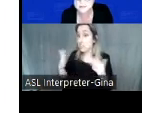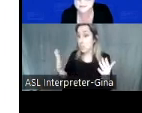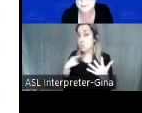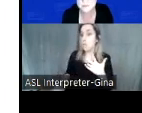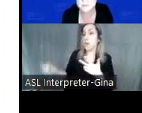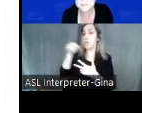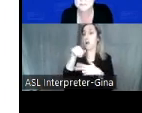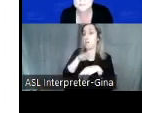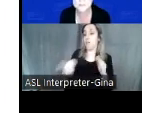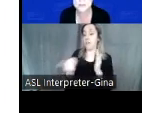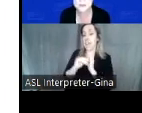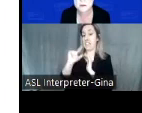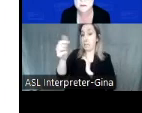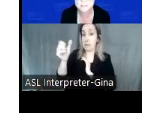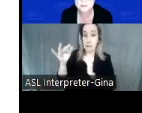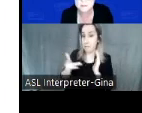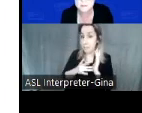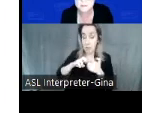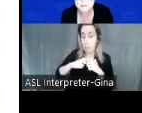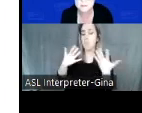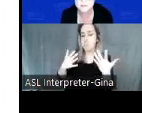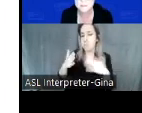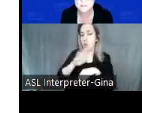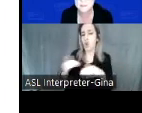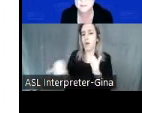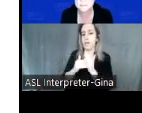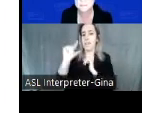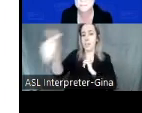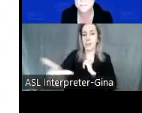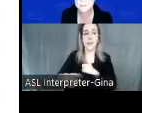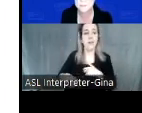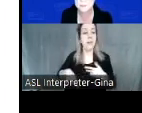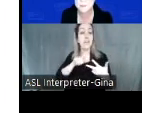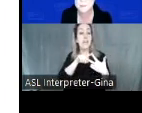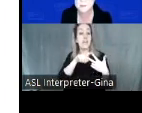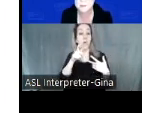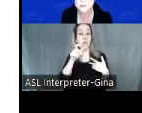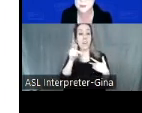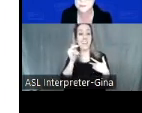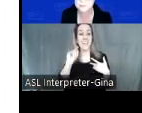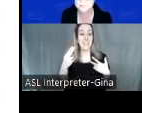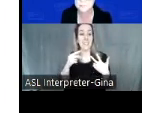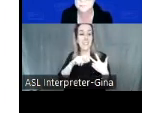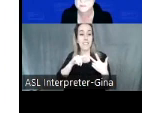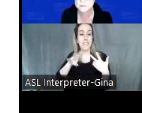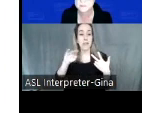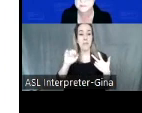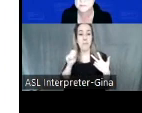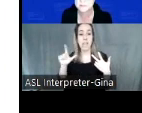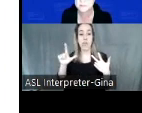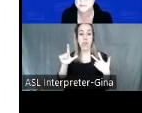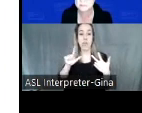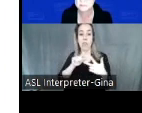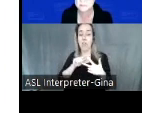some technical difficulties. Our next speaker is Keith DeMatteis, followed by Michael Horaci. Is